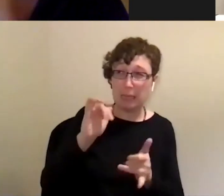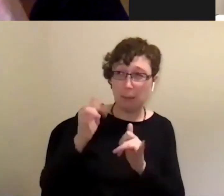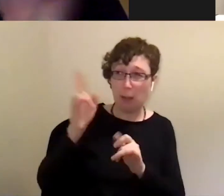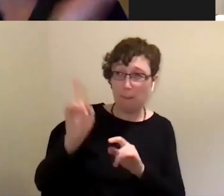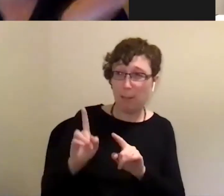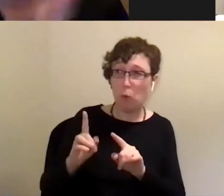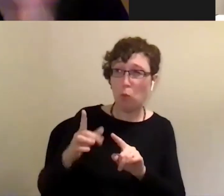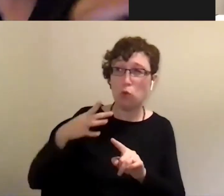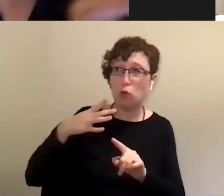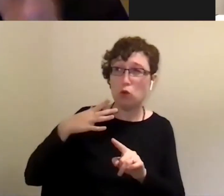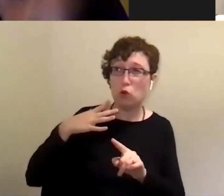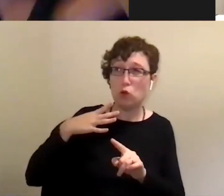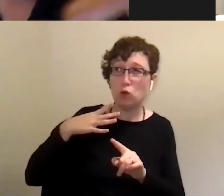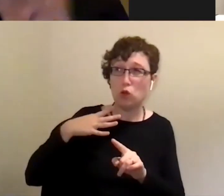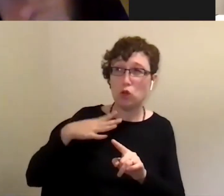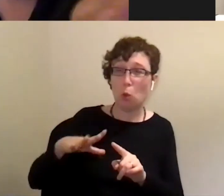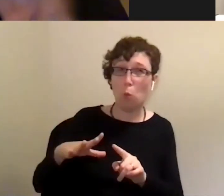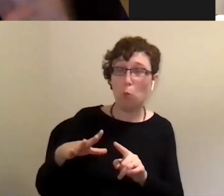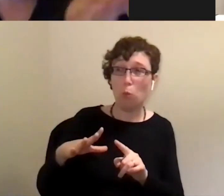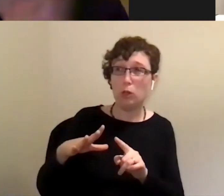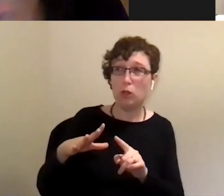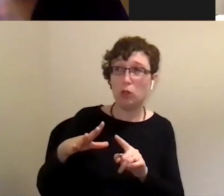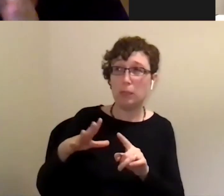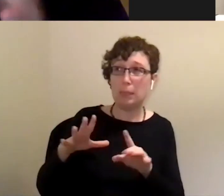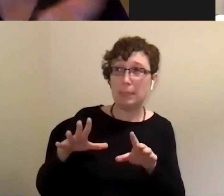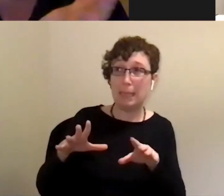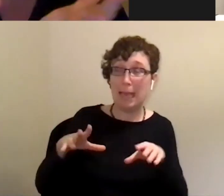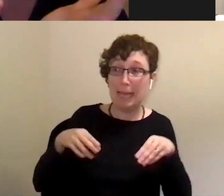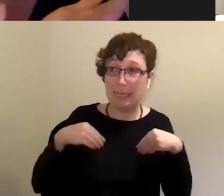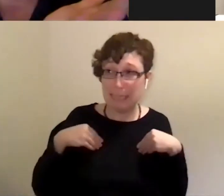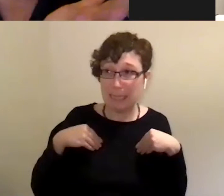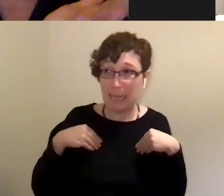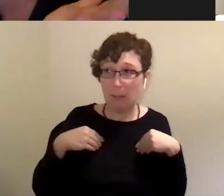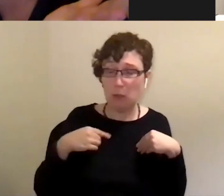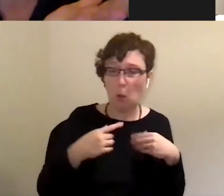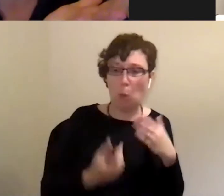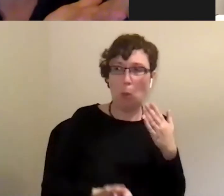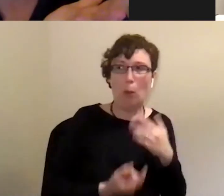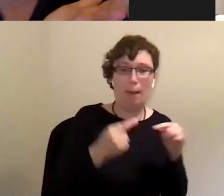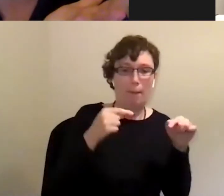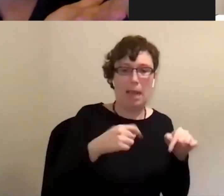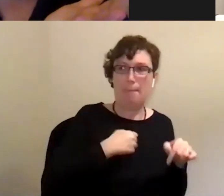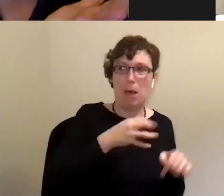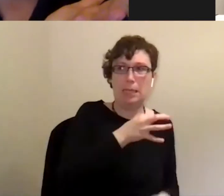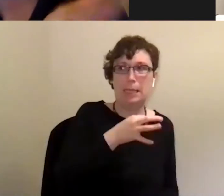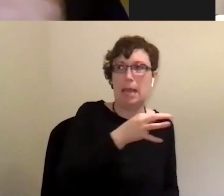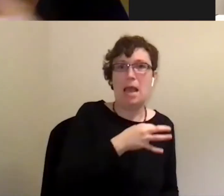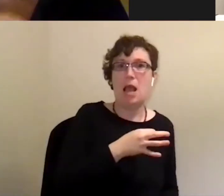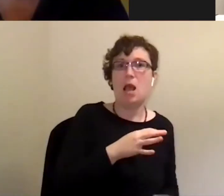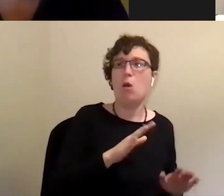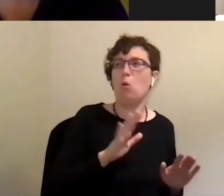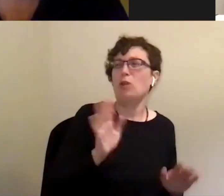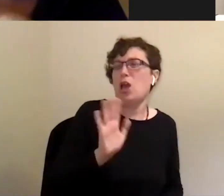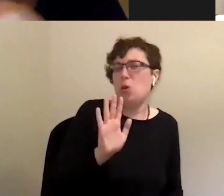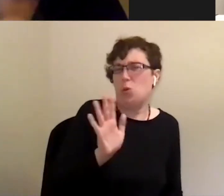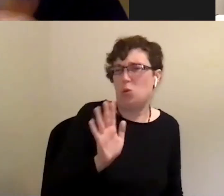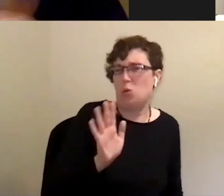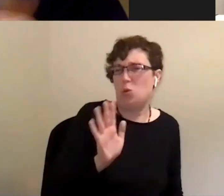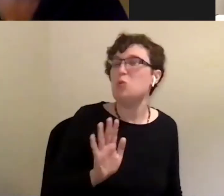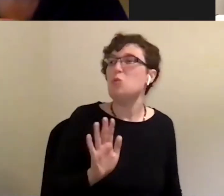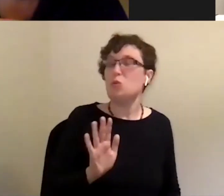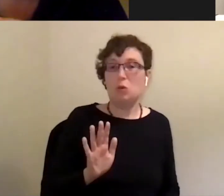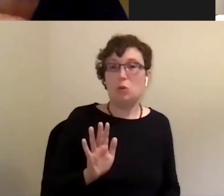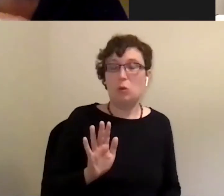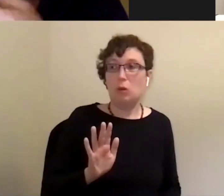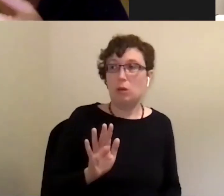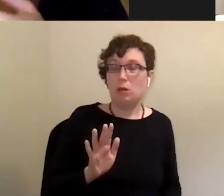within their bubble or their kind of town, because they would have to then see how they've benefited